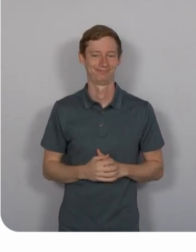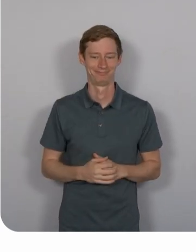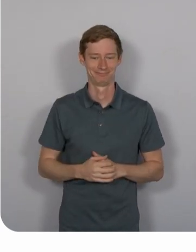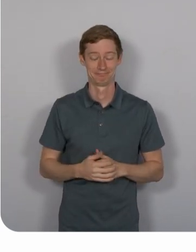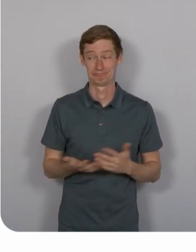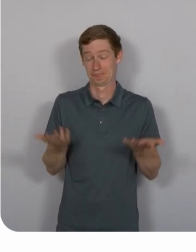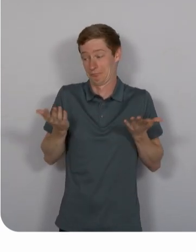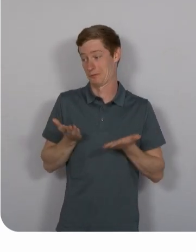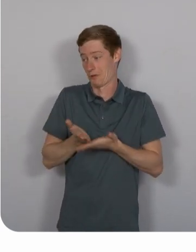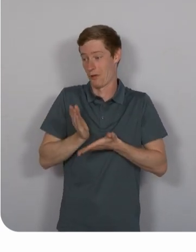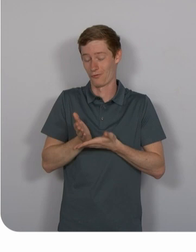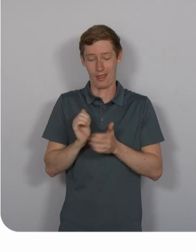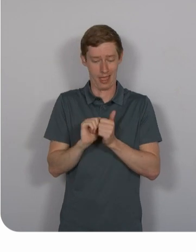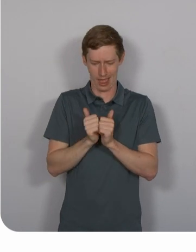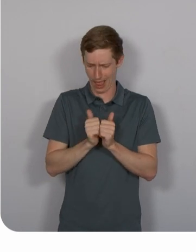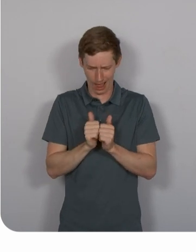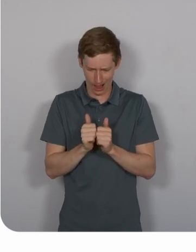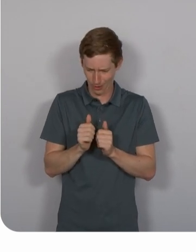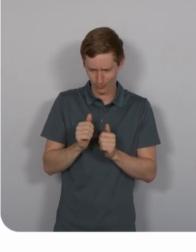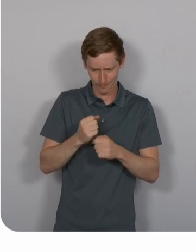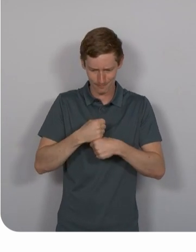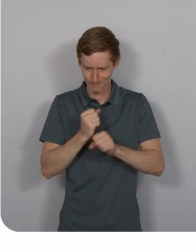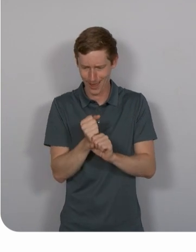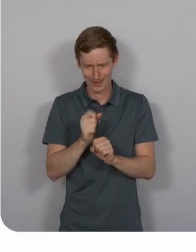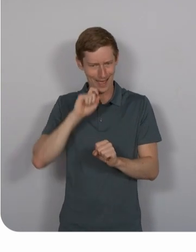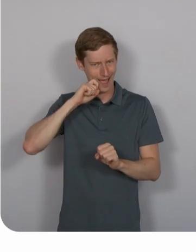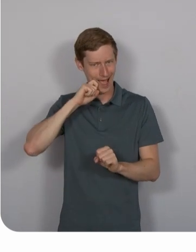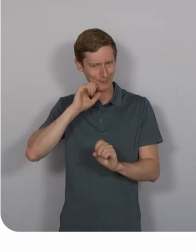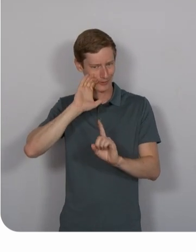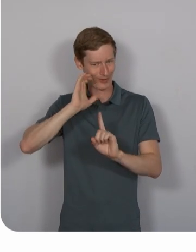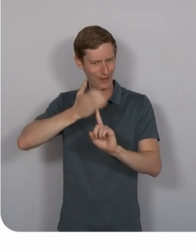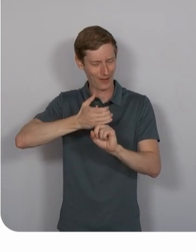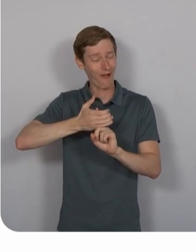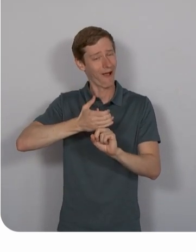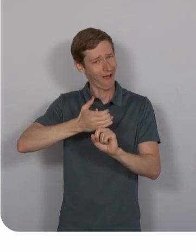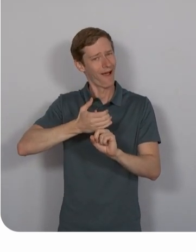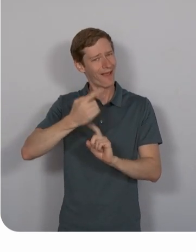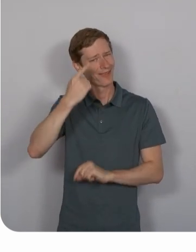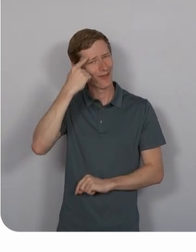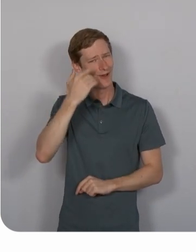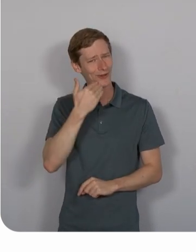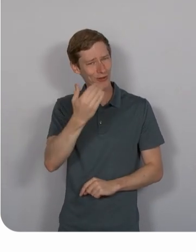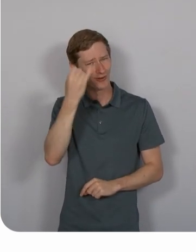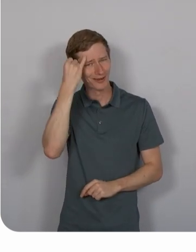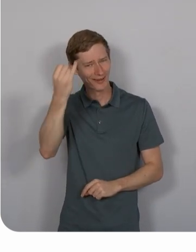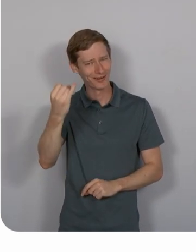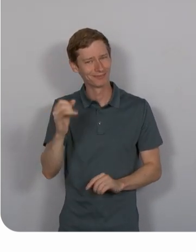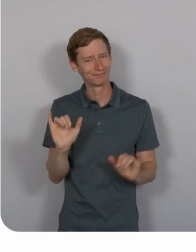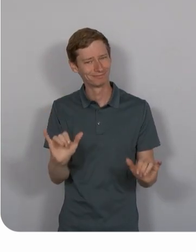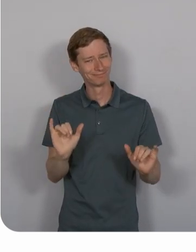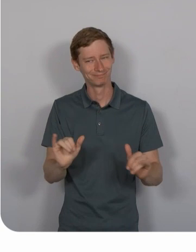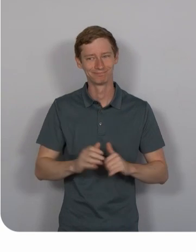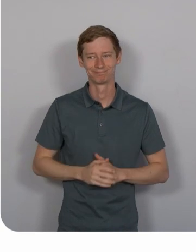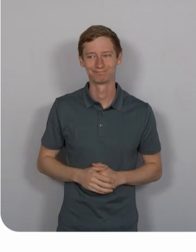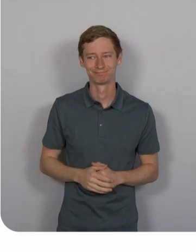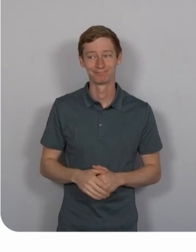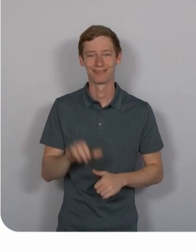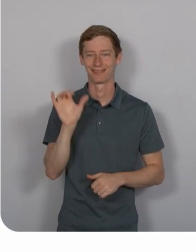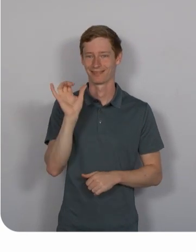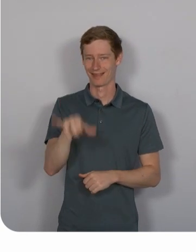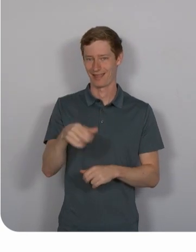So I'm like, all right, how do I fit this into the theme? And I think that's actually a pretty good idea. So, all right, so anyhow, so that's